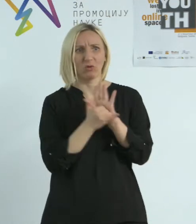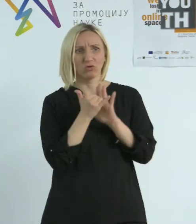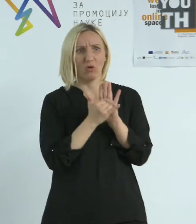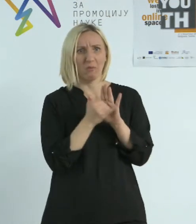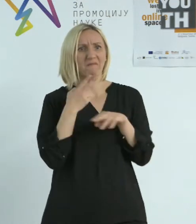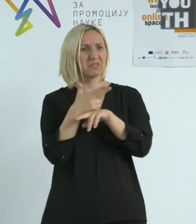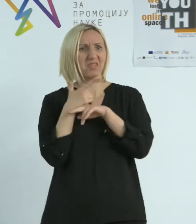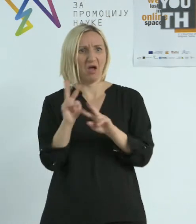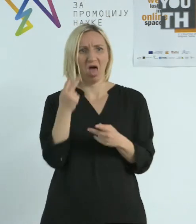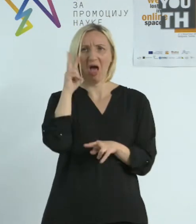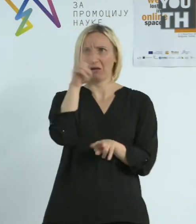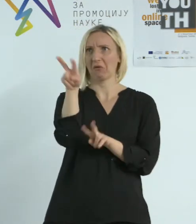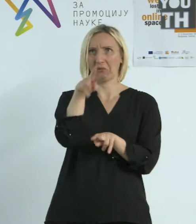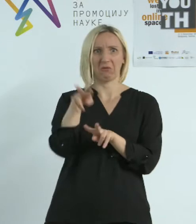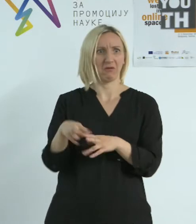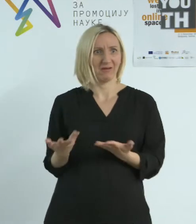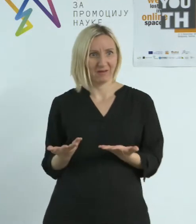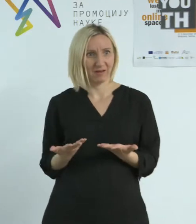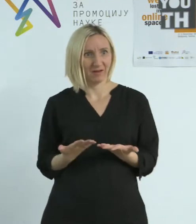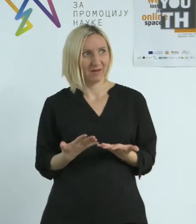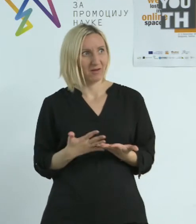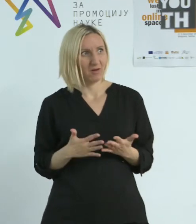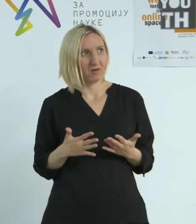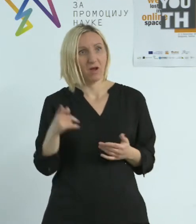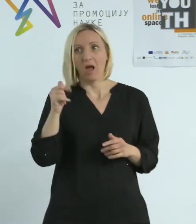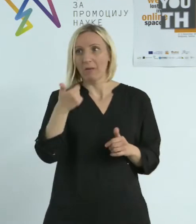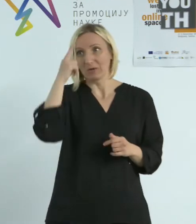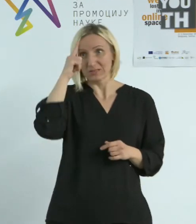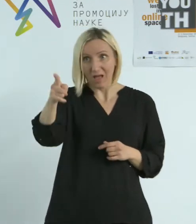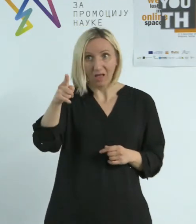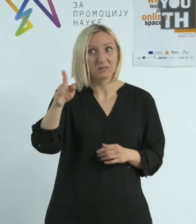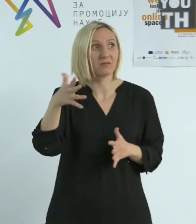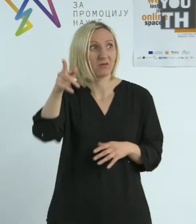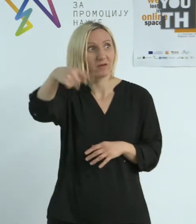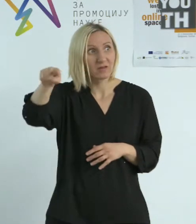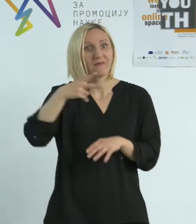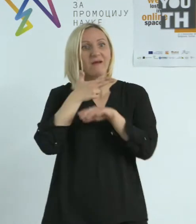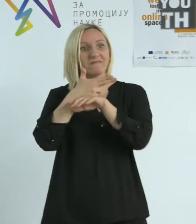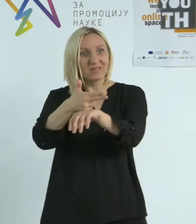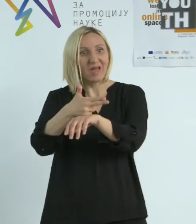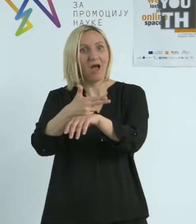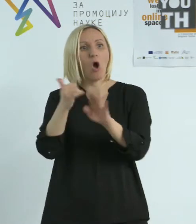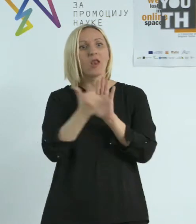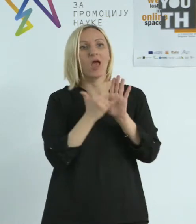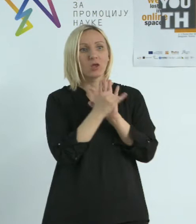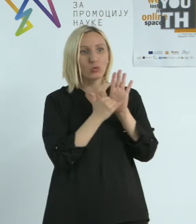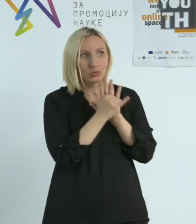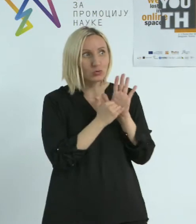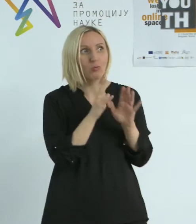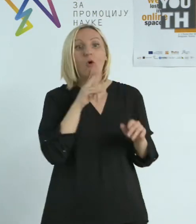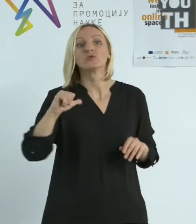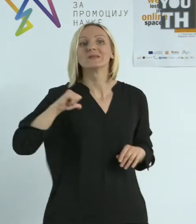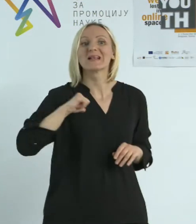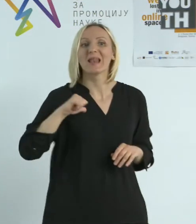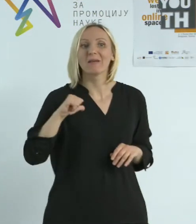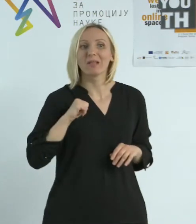It has to be, and the best for you probably, that you saw the videos on YouTube who are interesting, not